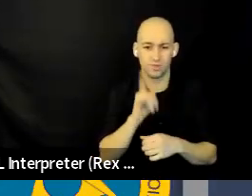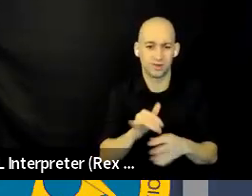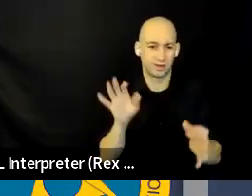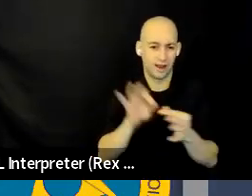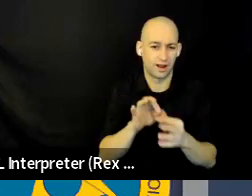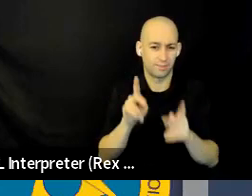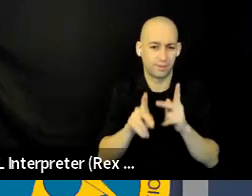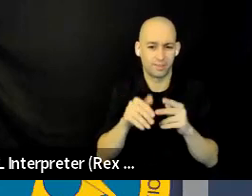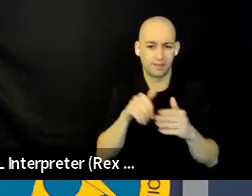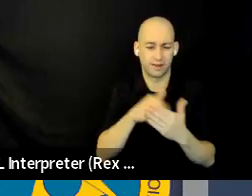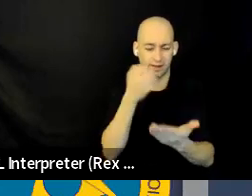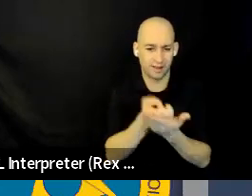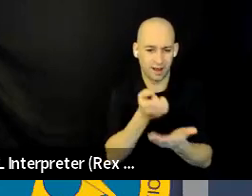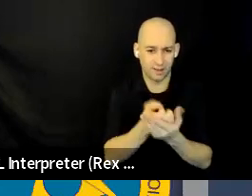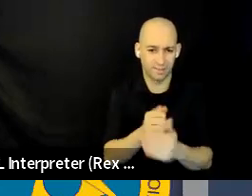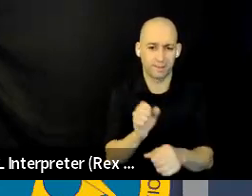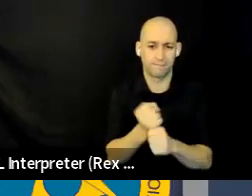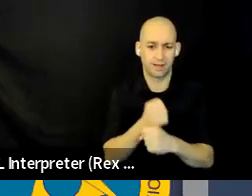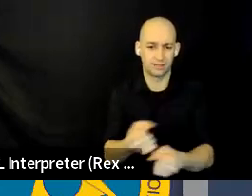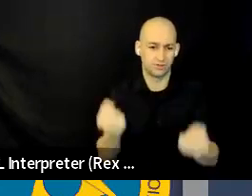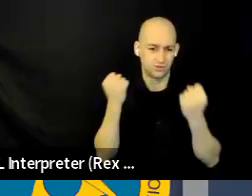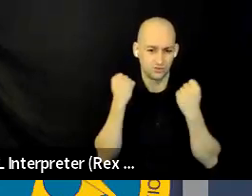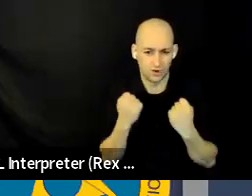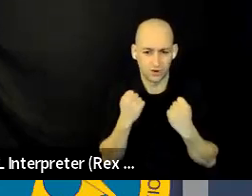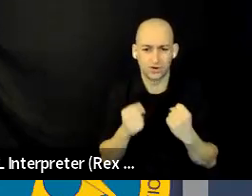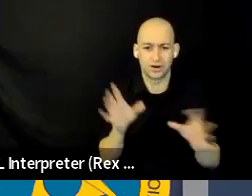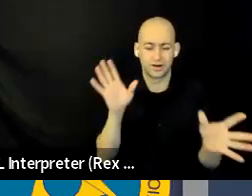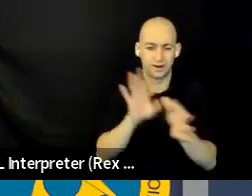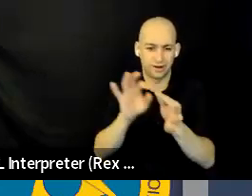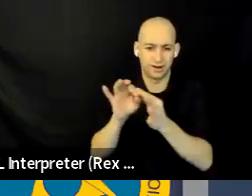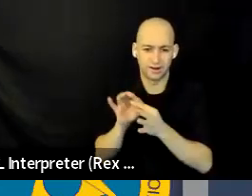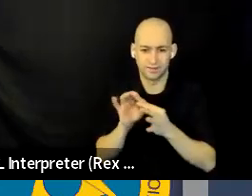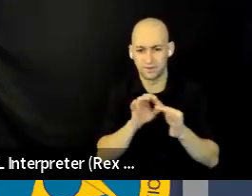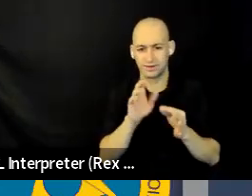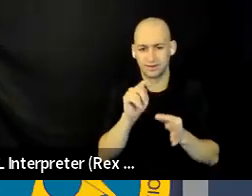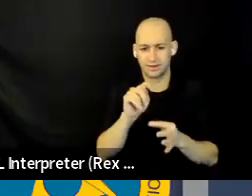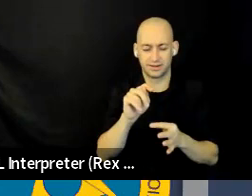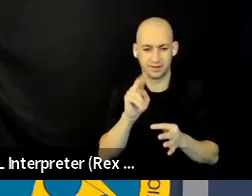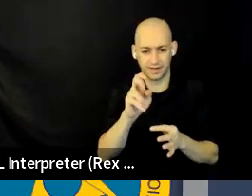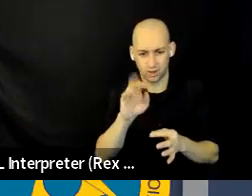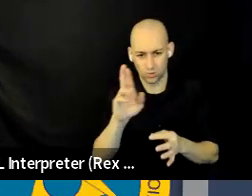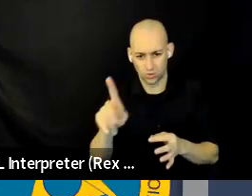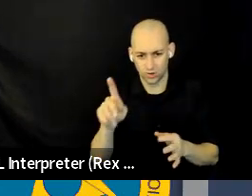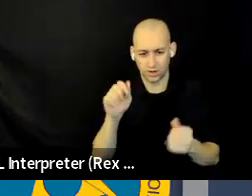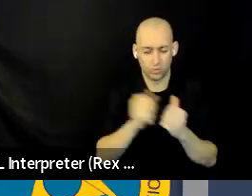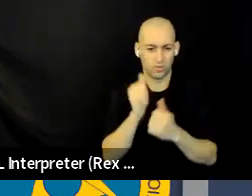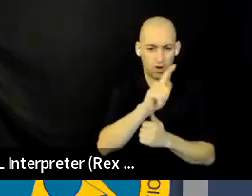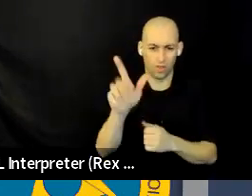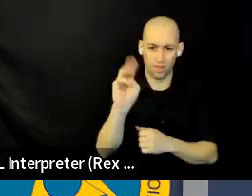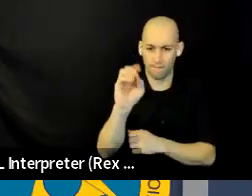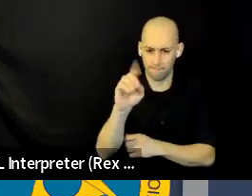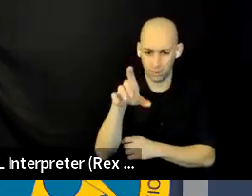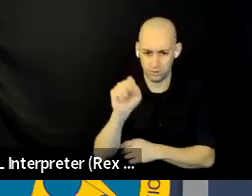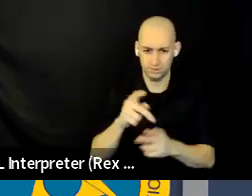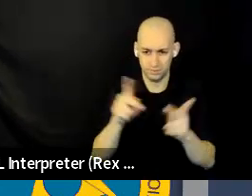the economy and creating a stronger connectivity network in all modes to places we need to go, and